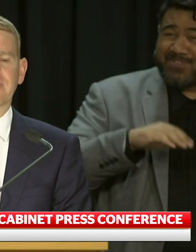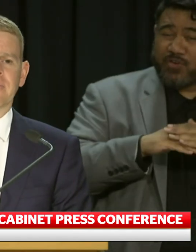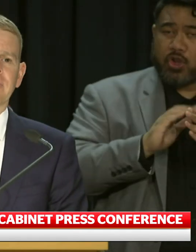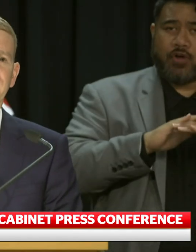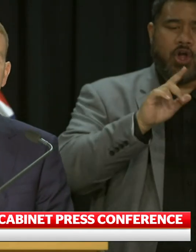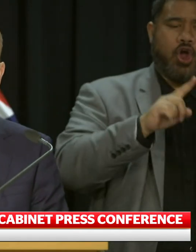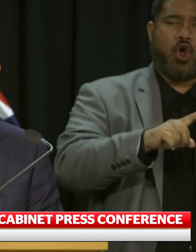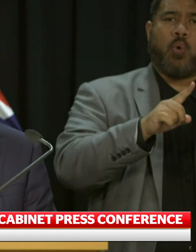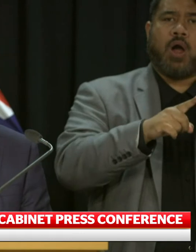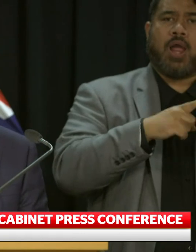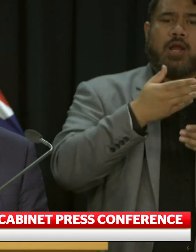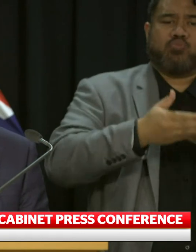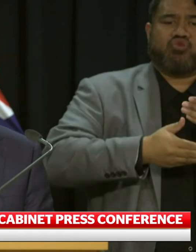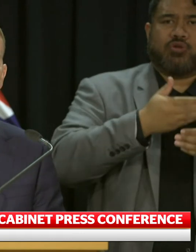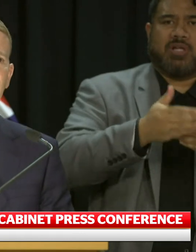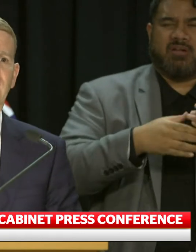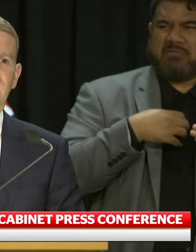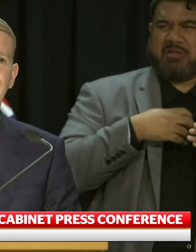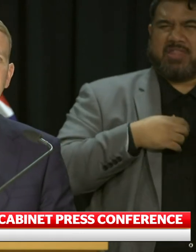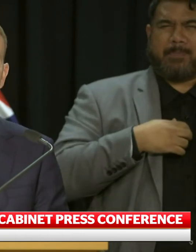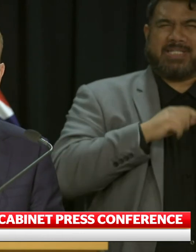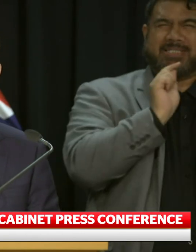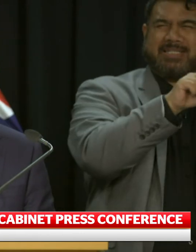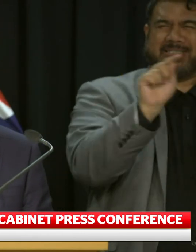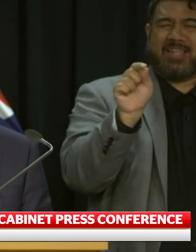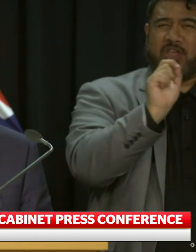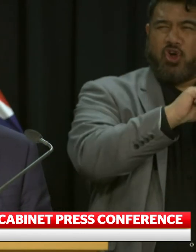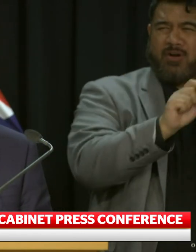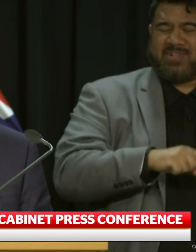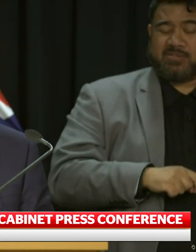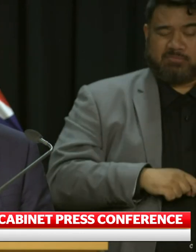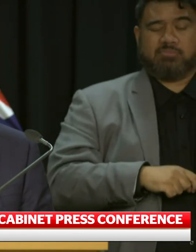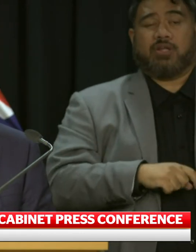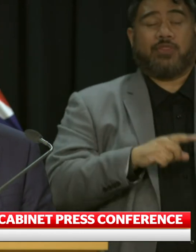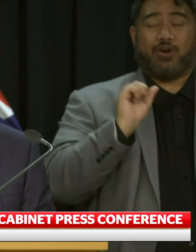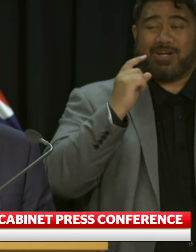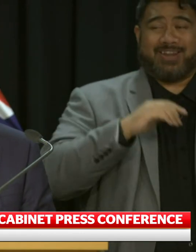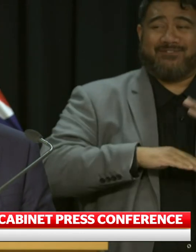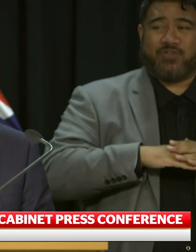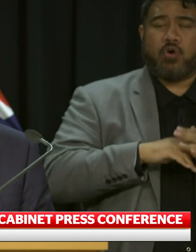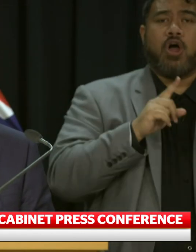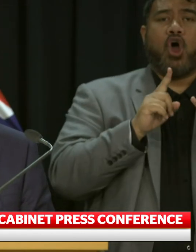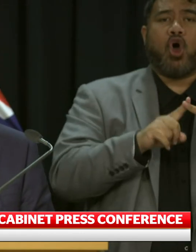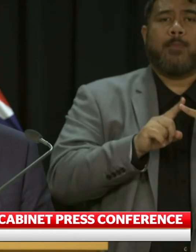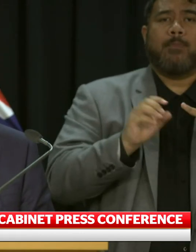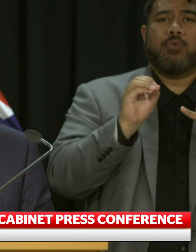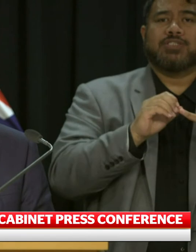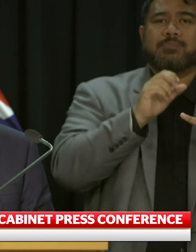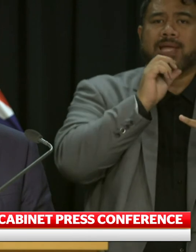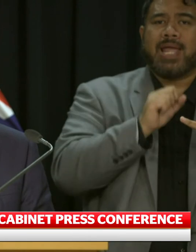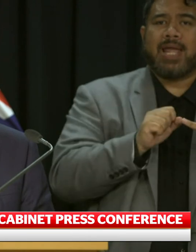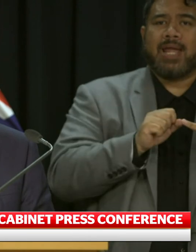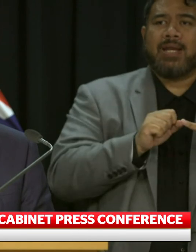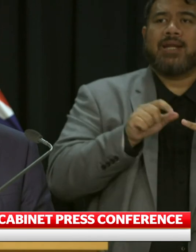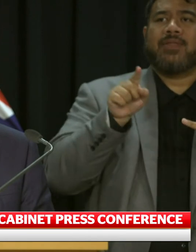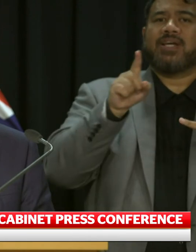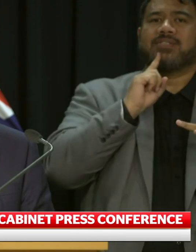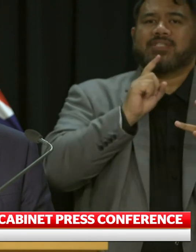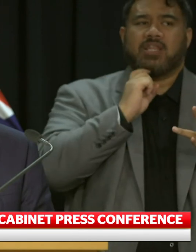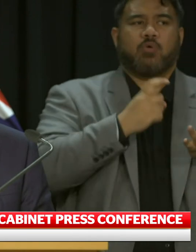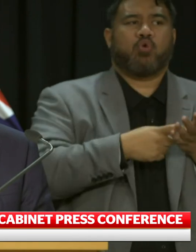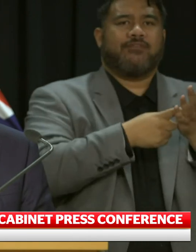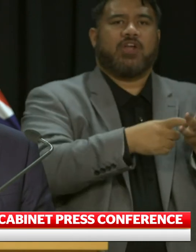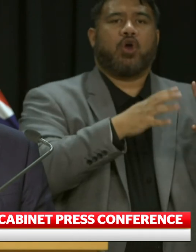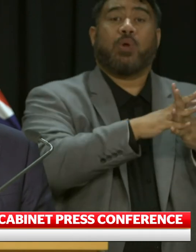recently of ministers and their officers having trouble with it. The Ombudsman said today that he considered referring Willie Jackson to the Solicitor General over